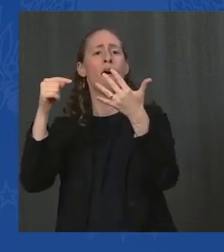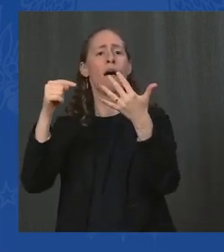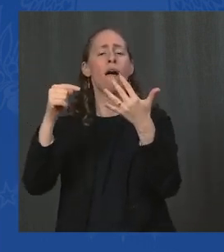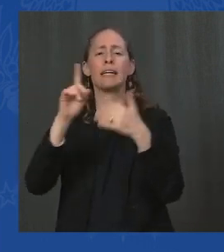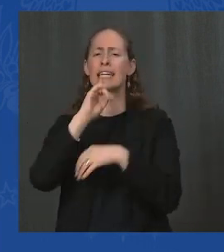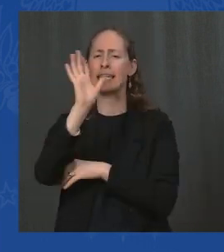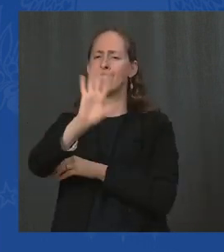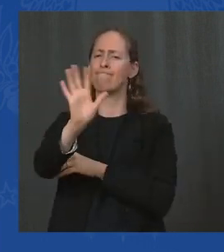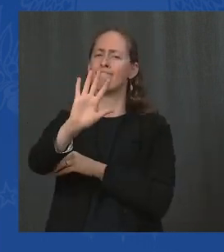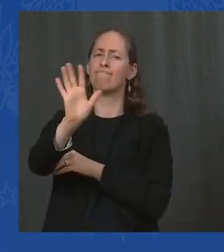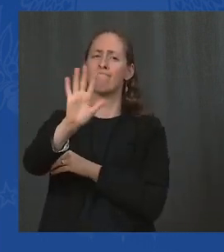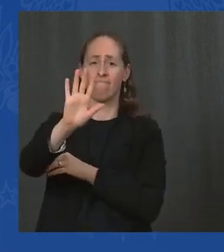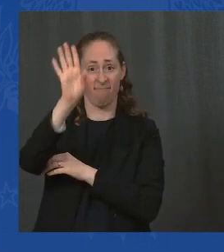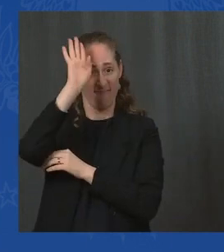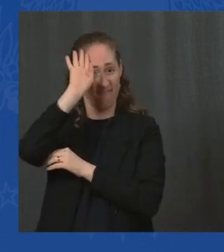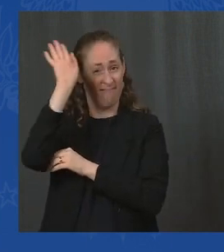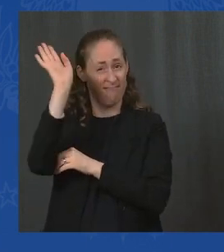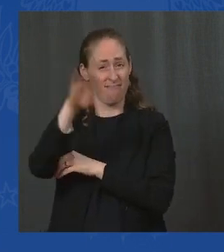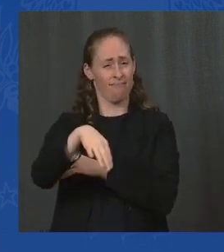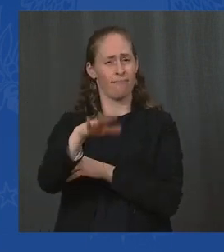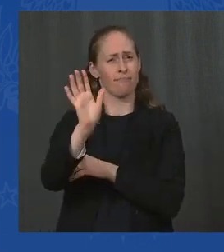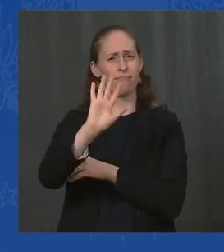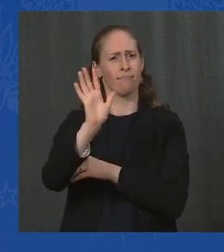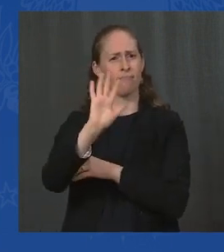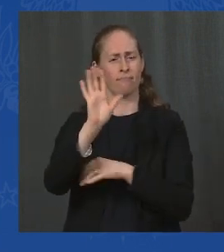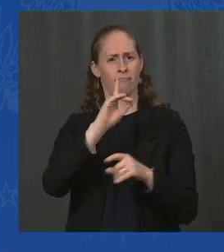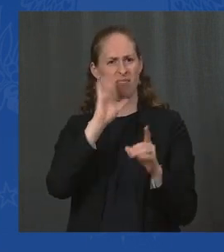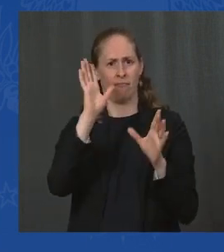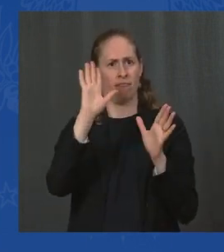many centuries of Afghan's history.